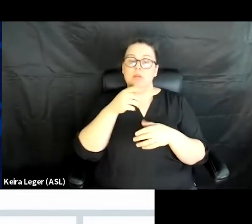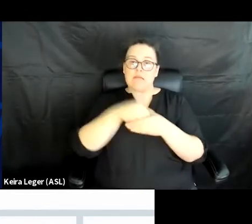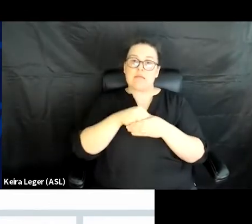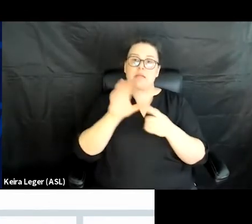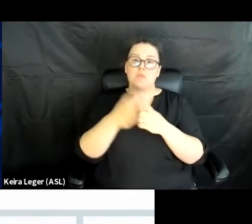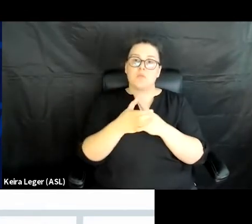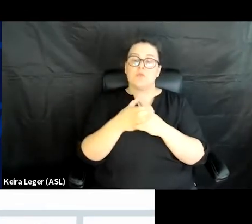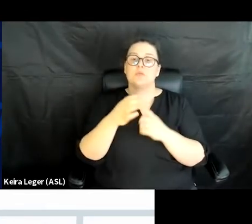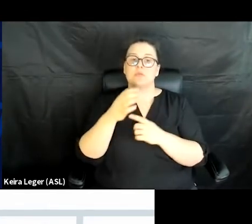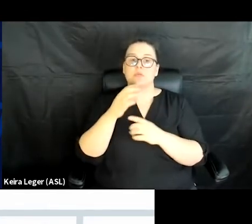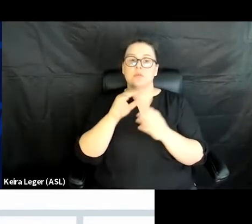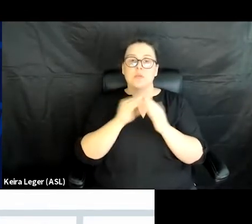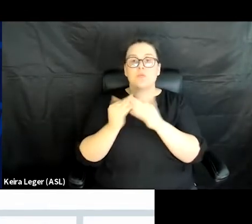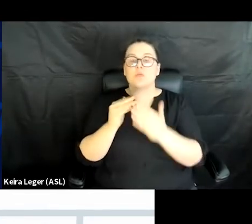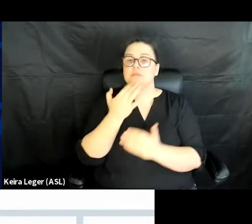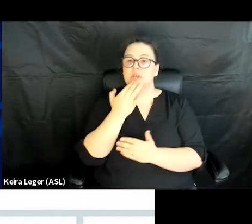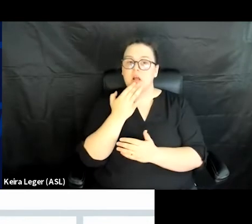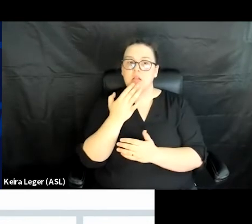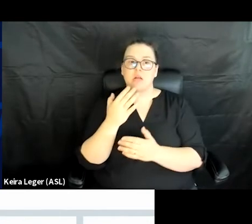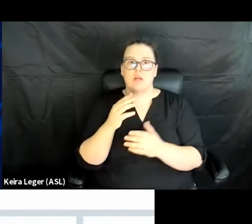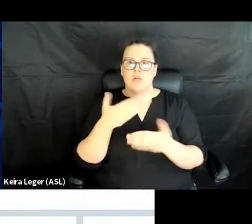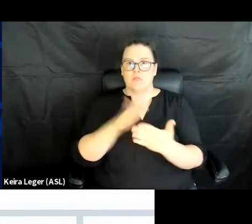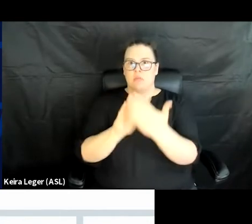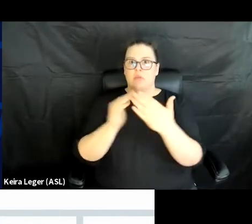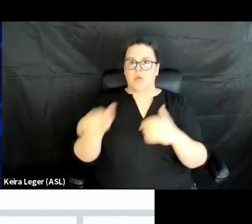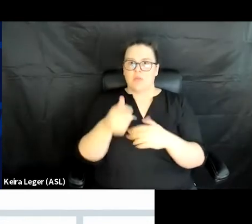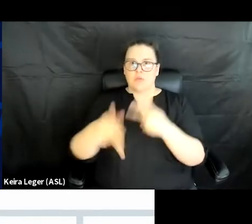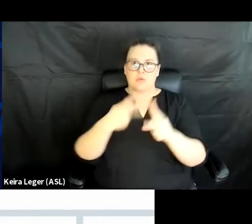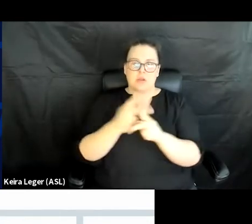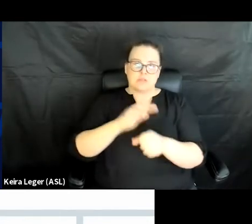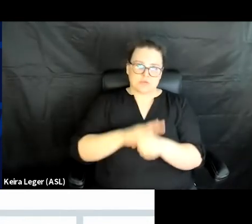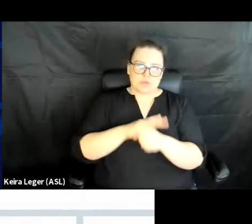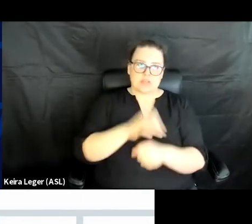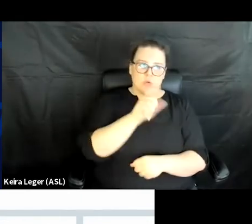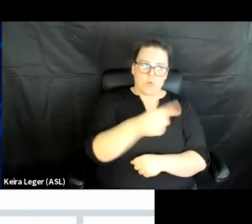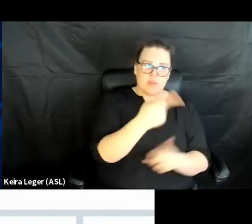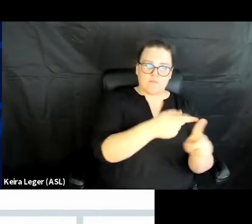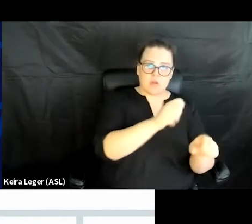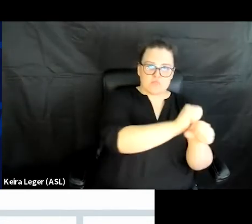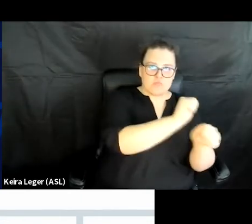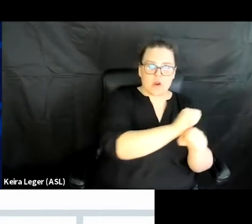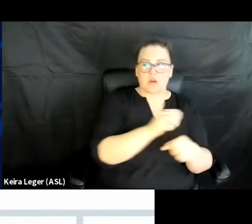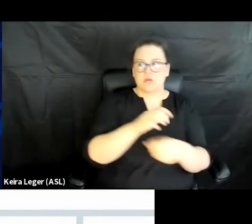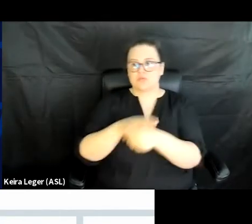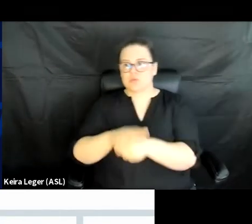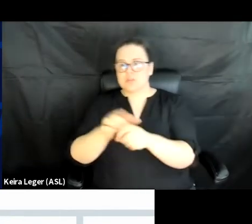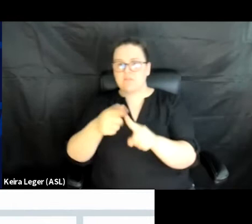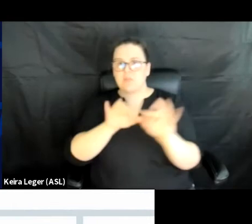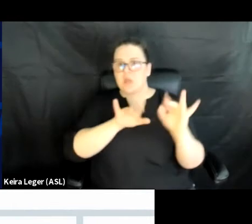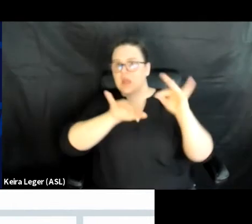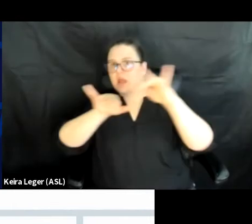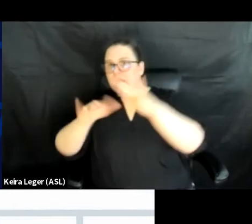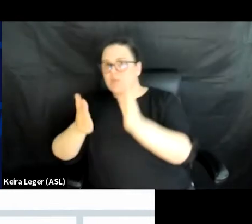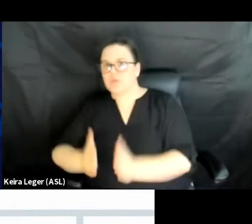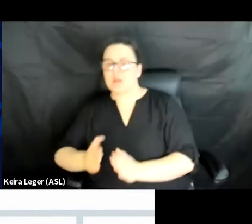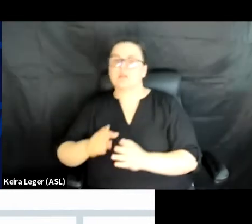stress, not just from stress related to employment, which that is also part of it, but stress from being immigrants, stress from being viewed differently